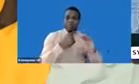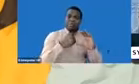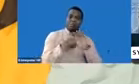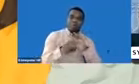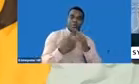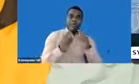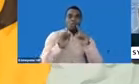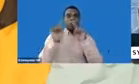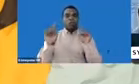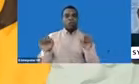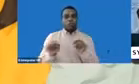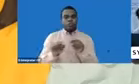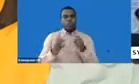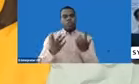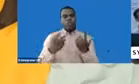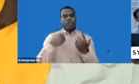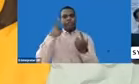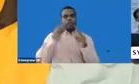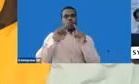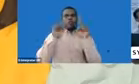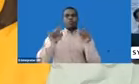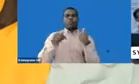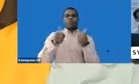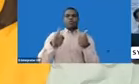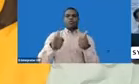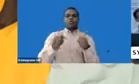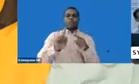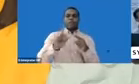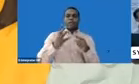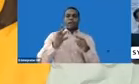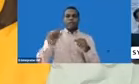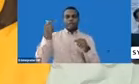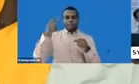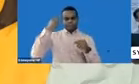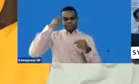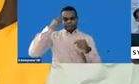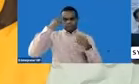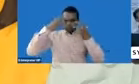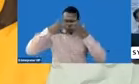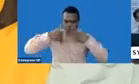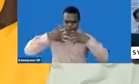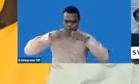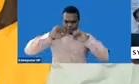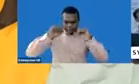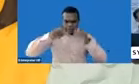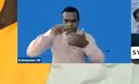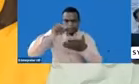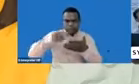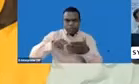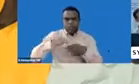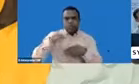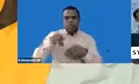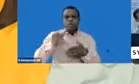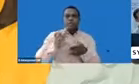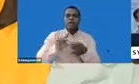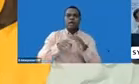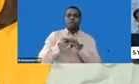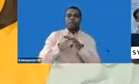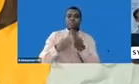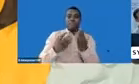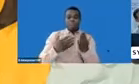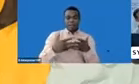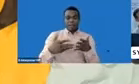language, because it's often, I mean, if we move away from the specific of the feedback mechanism for a second and just look